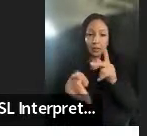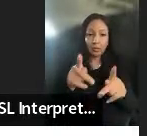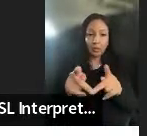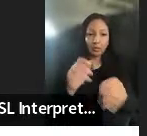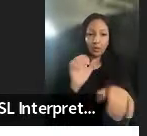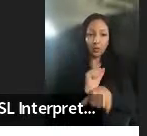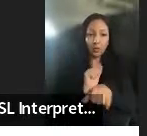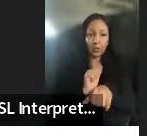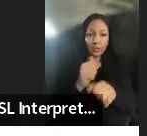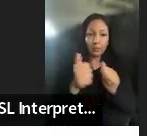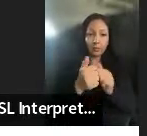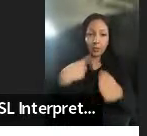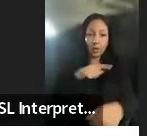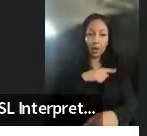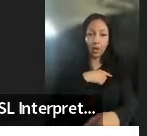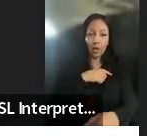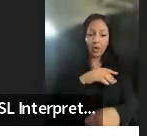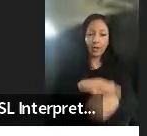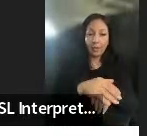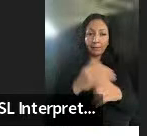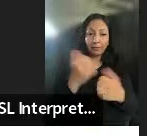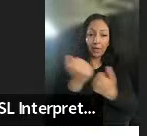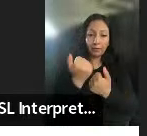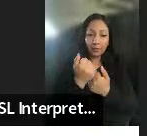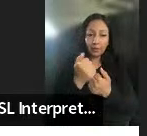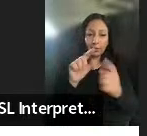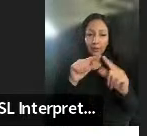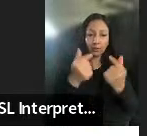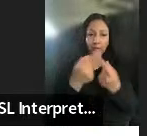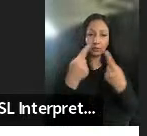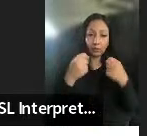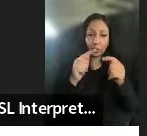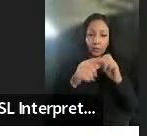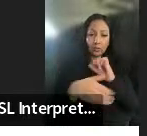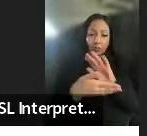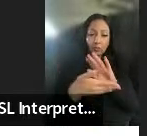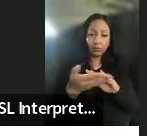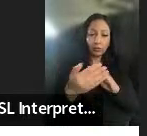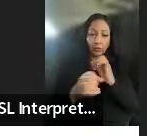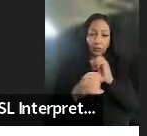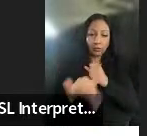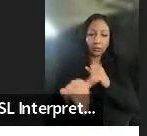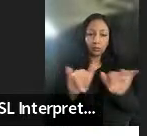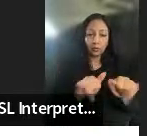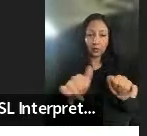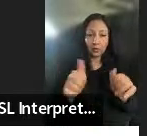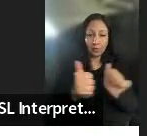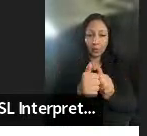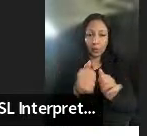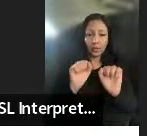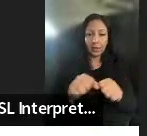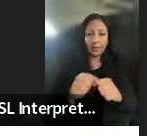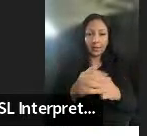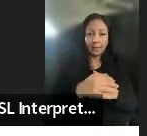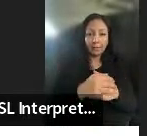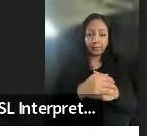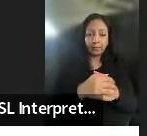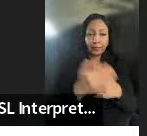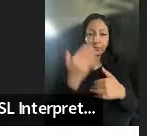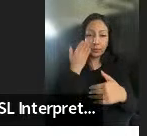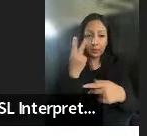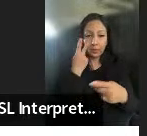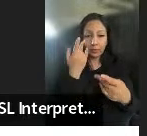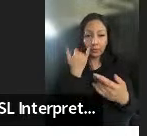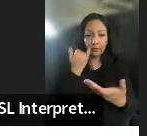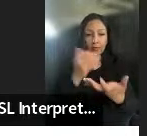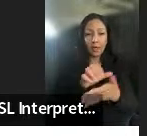with our advocacy groups to try to promote it. We'll also, please let us know if there's other ways.